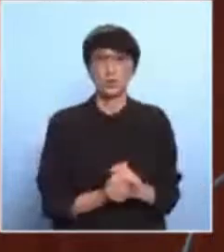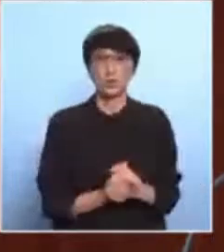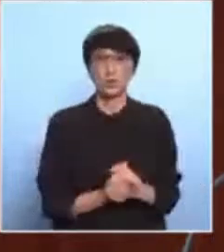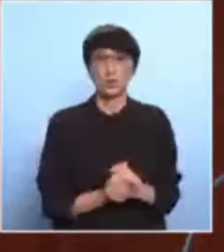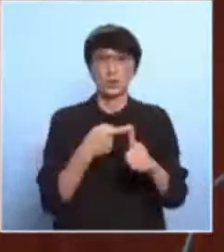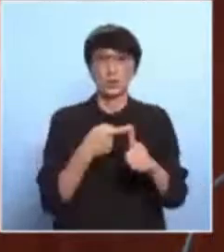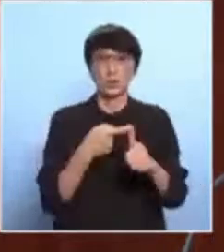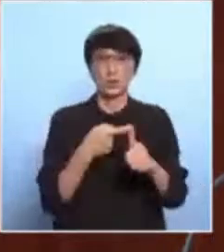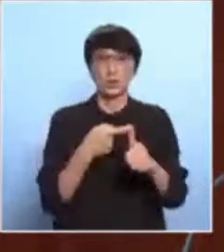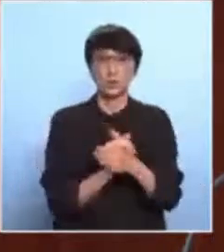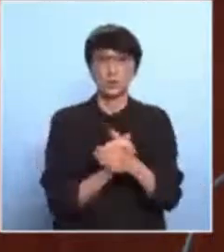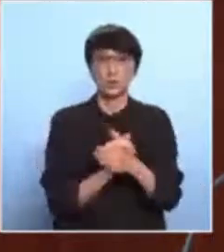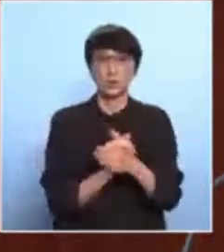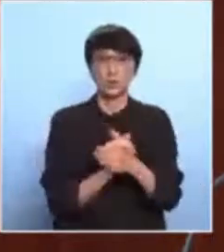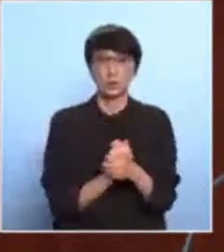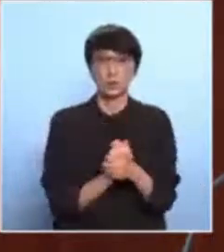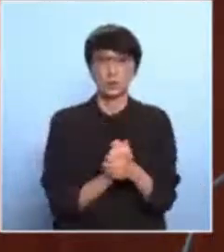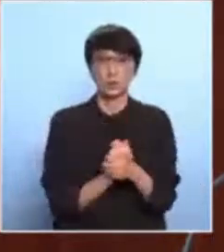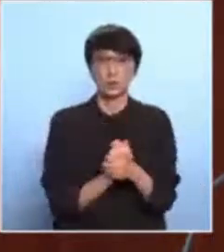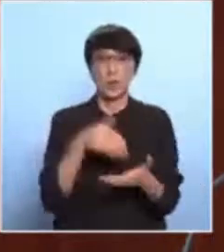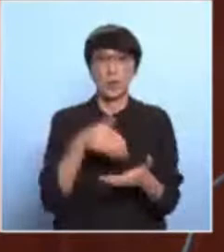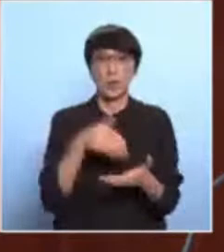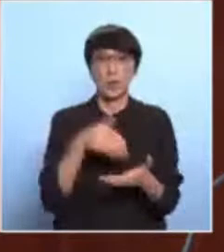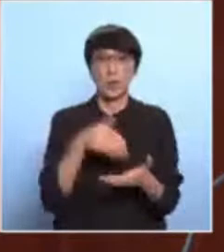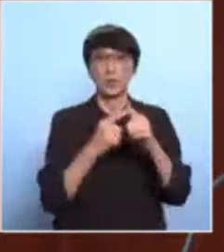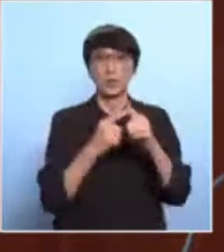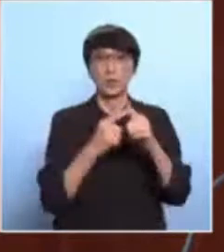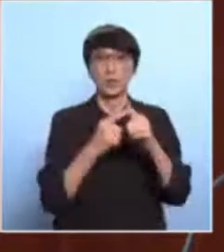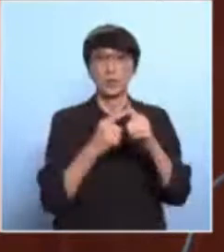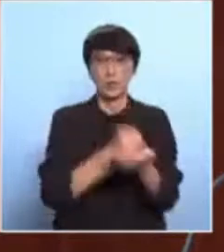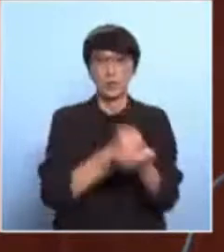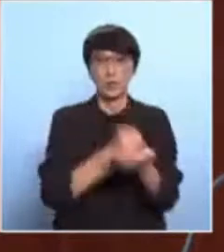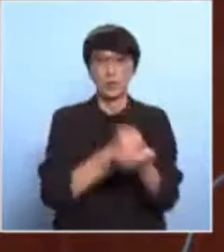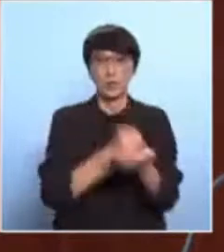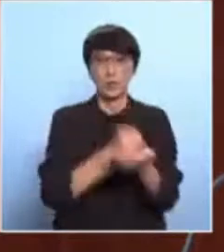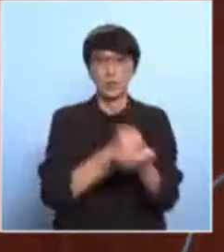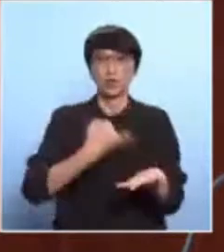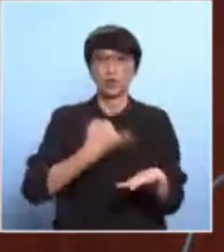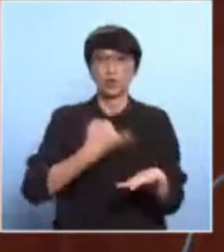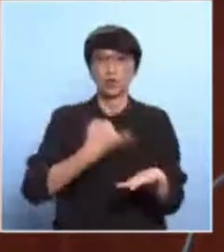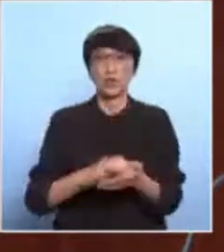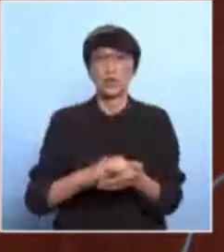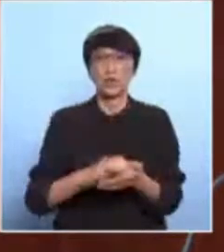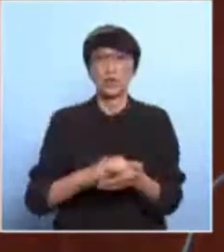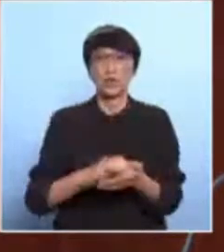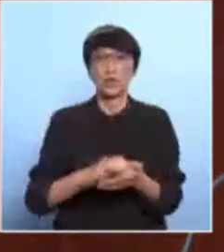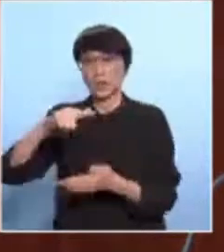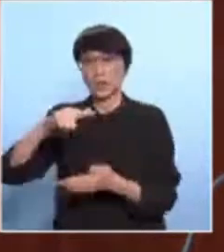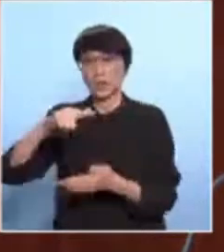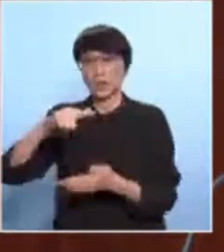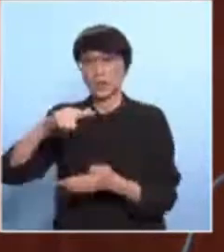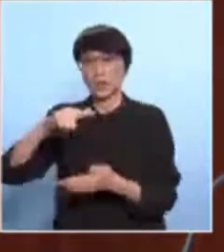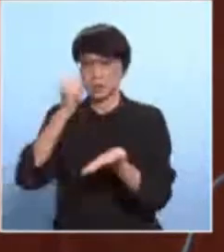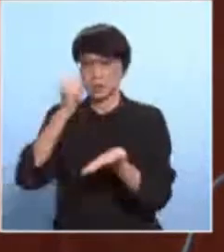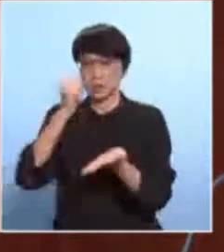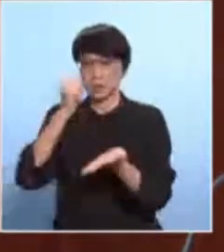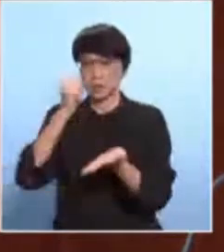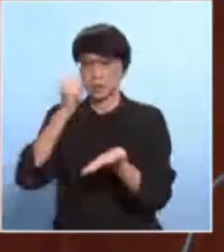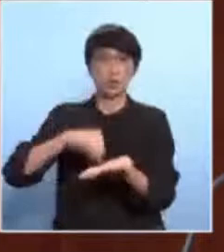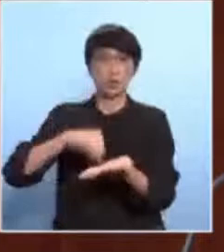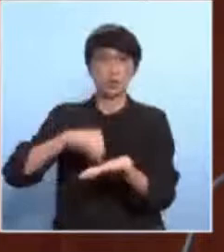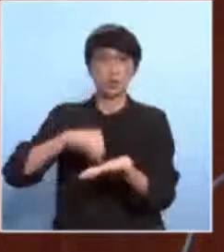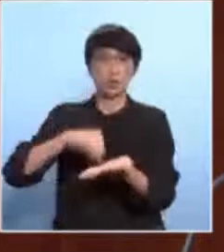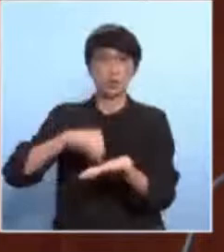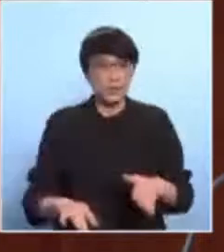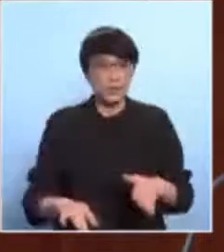and the NRSD at the time of property acquisition and will get a refund of the stamp duty paid when